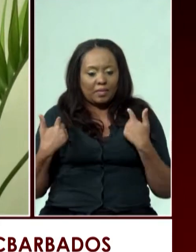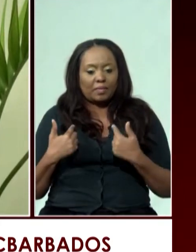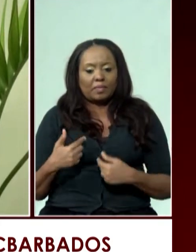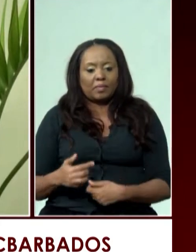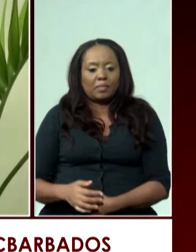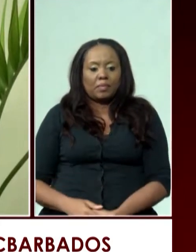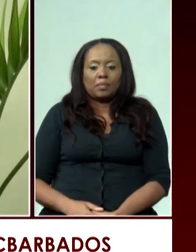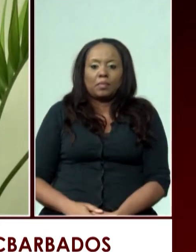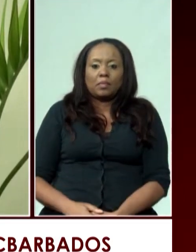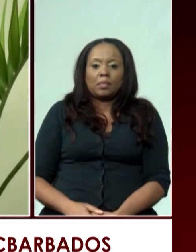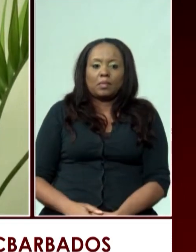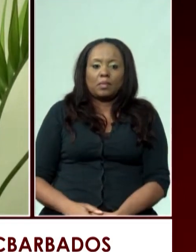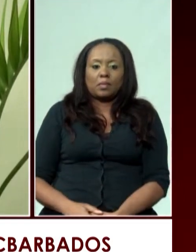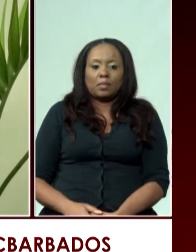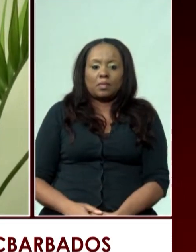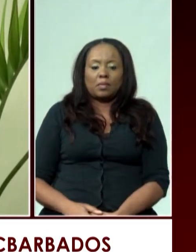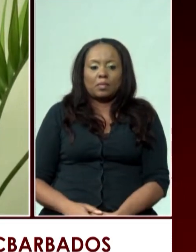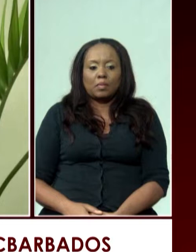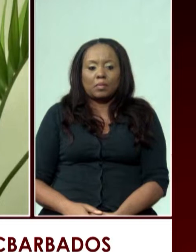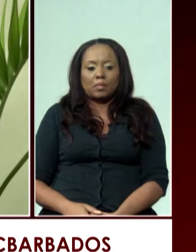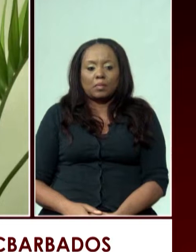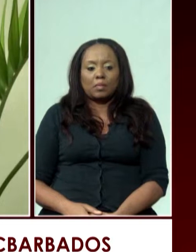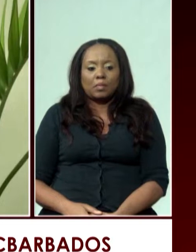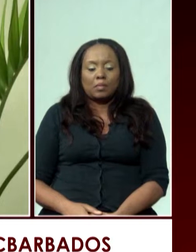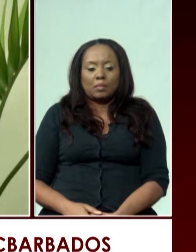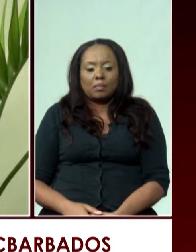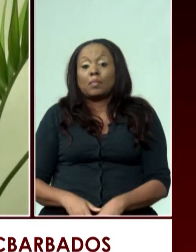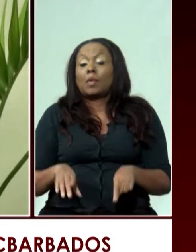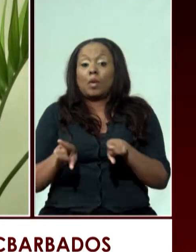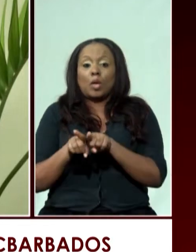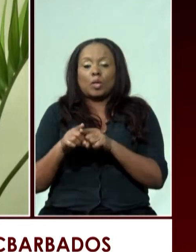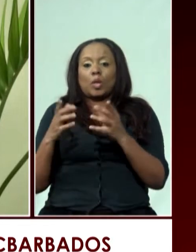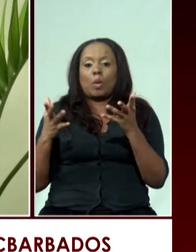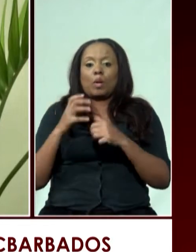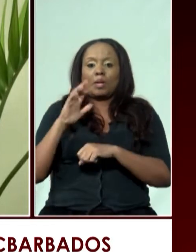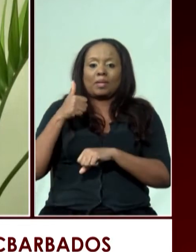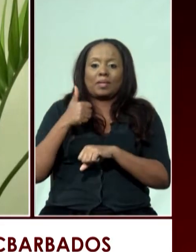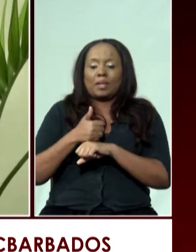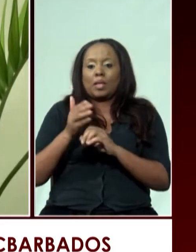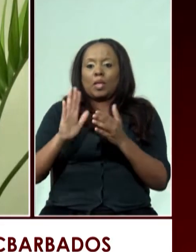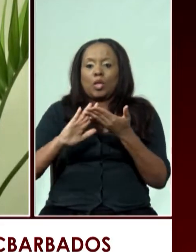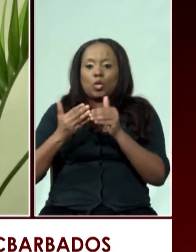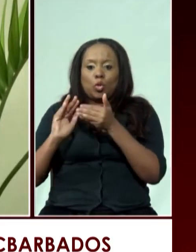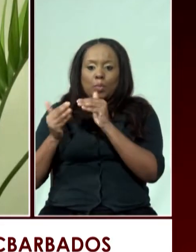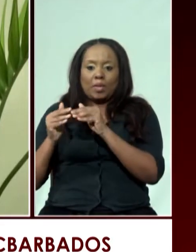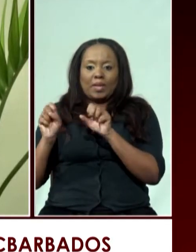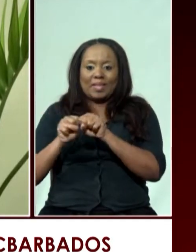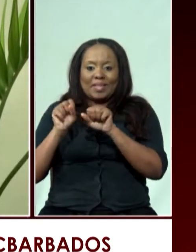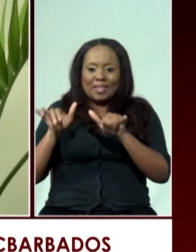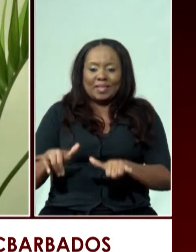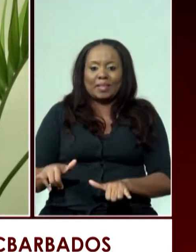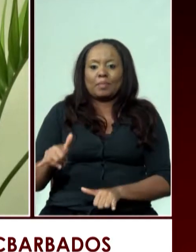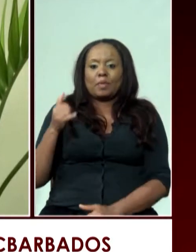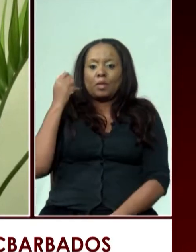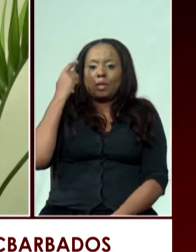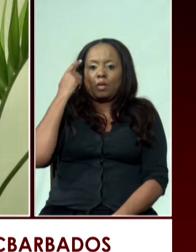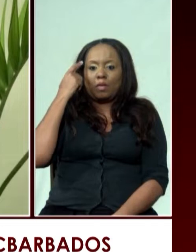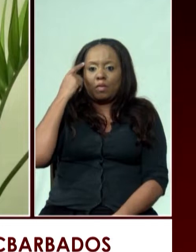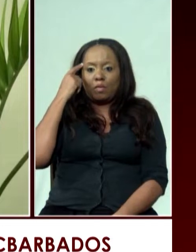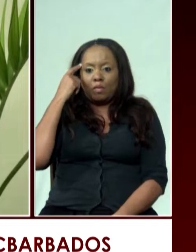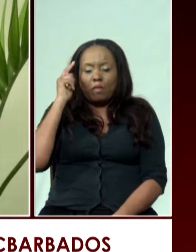your benefits and they see you as a cash cow because, you know, your disability is really an impediment to this household. We don't have